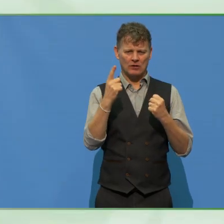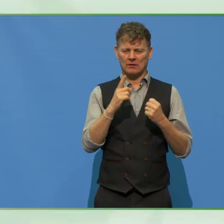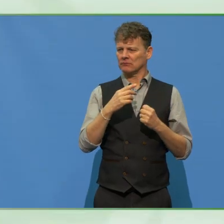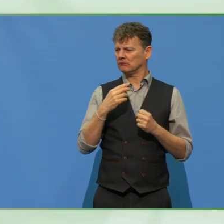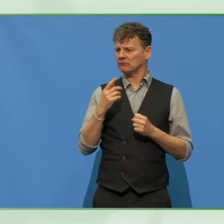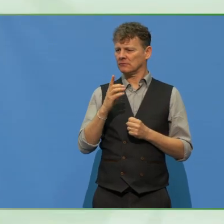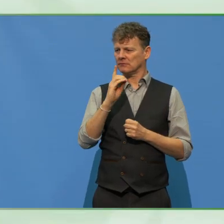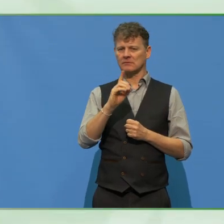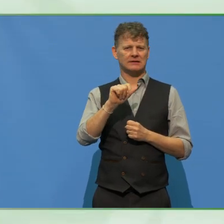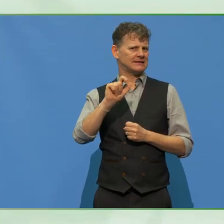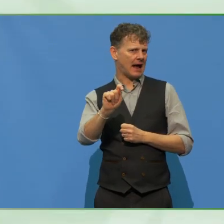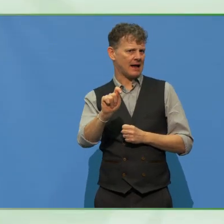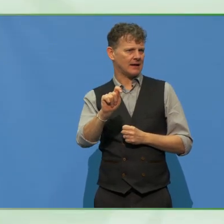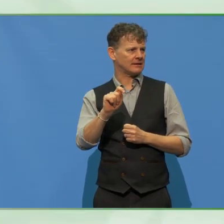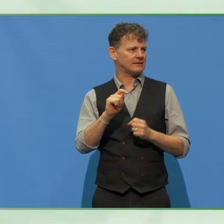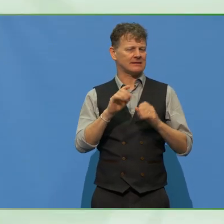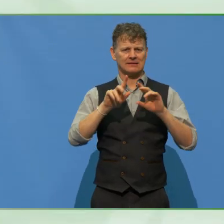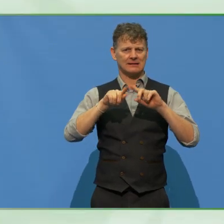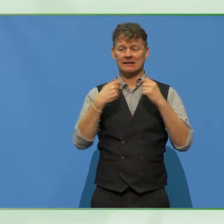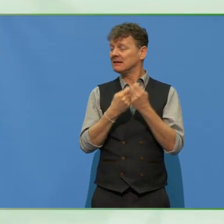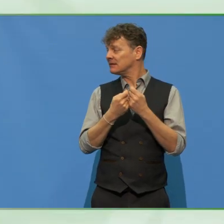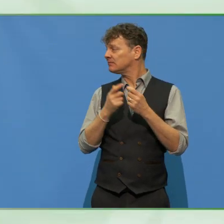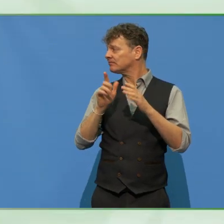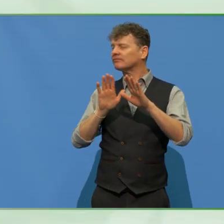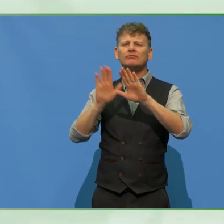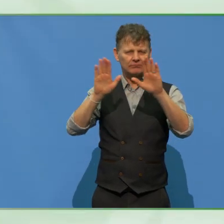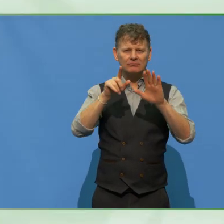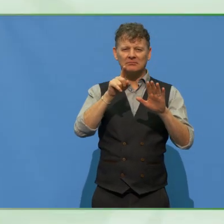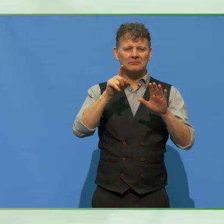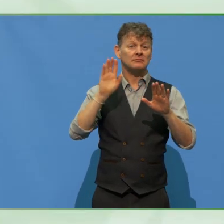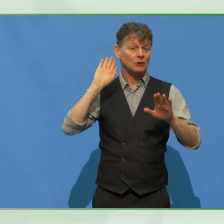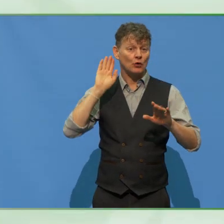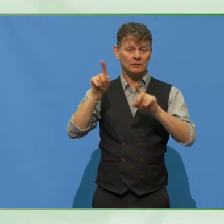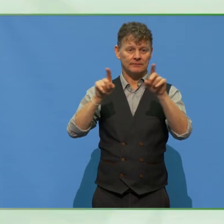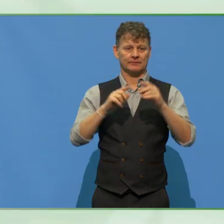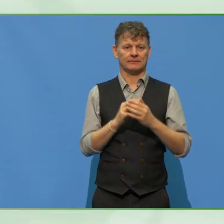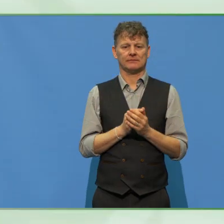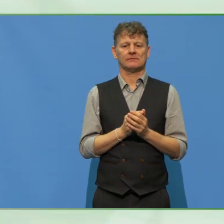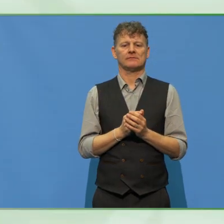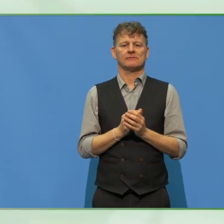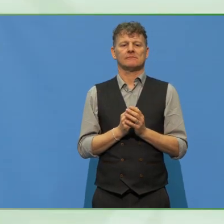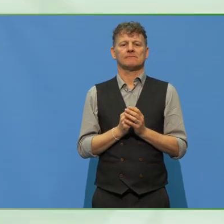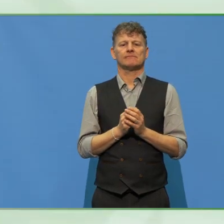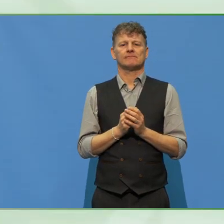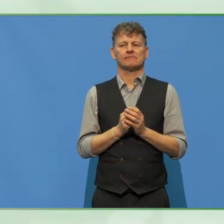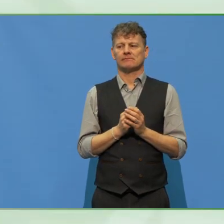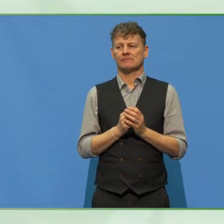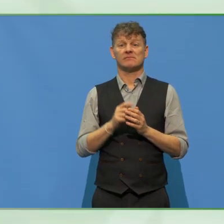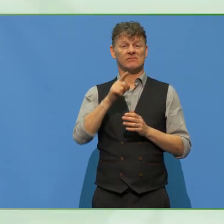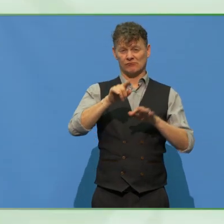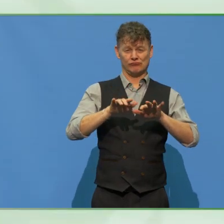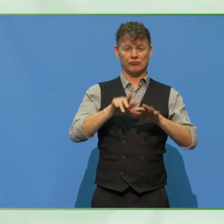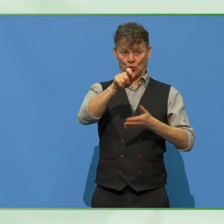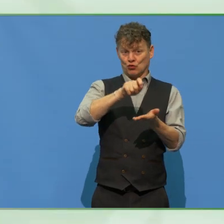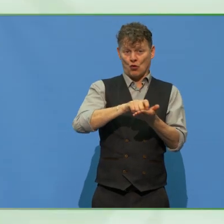No, I see you over there, Three. Mr. Scott. Okay, so all of you, I want you to pop this into your